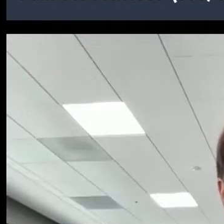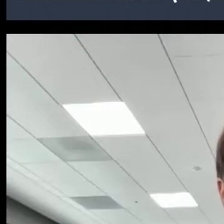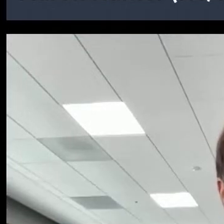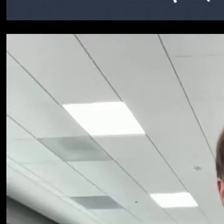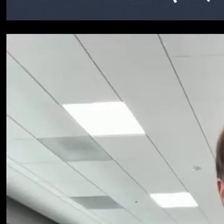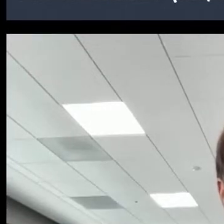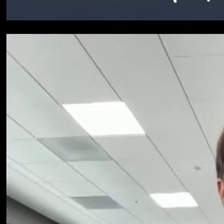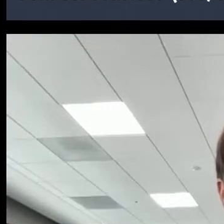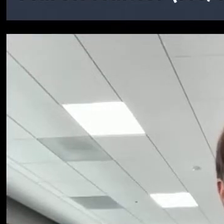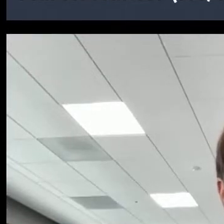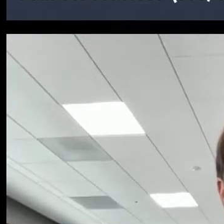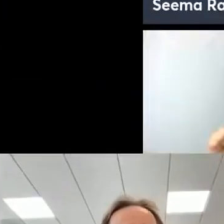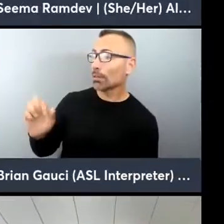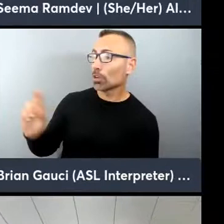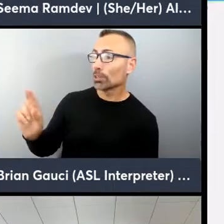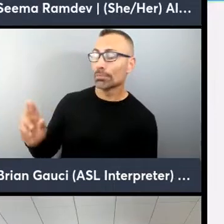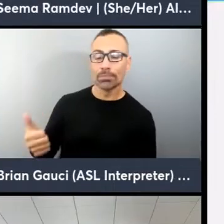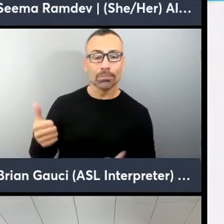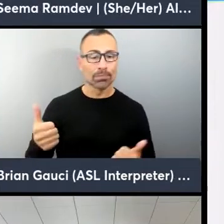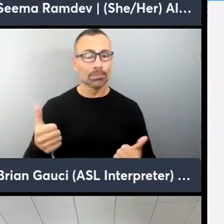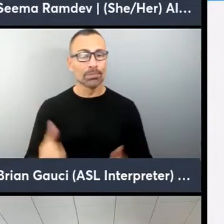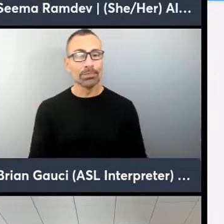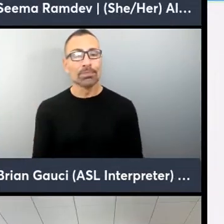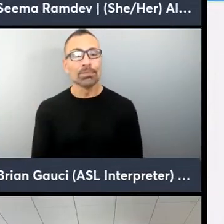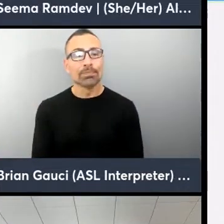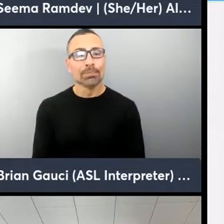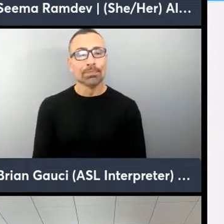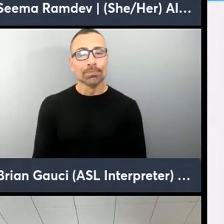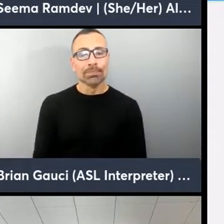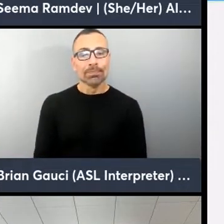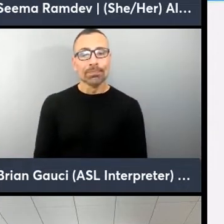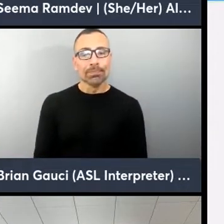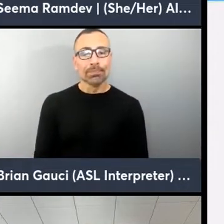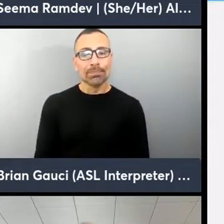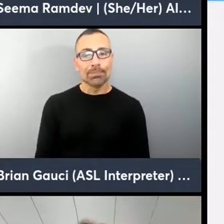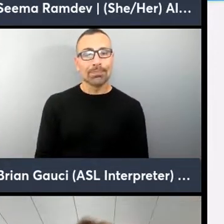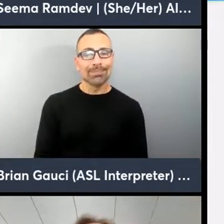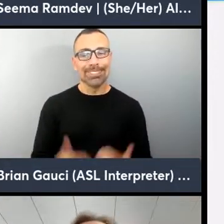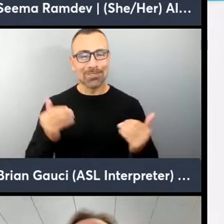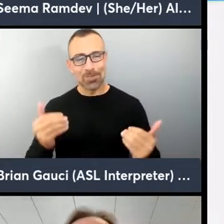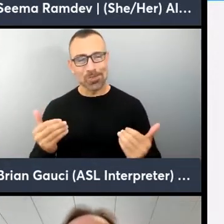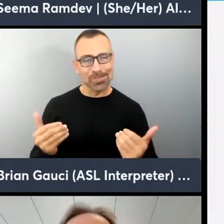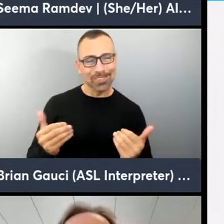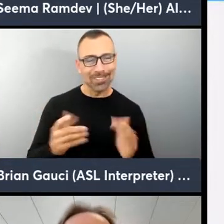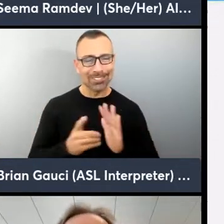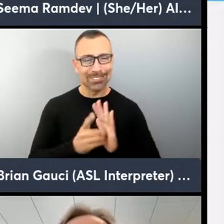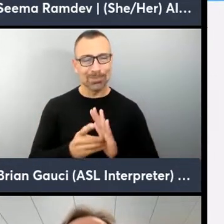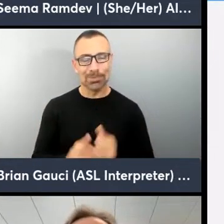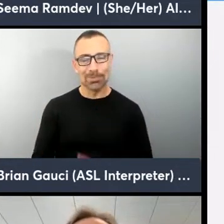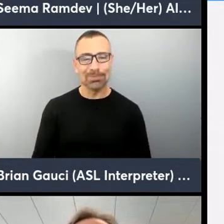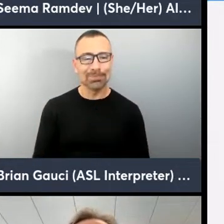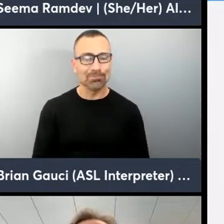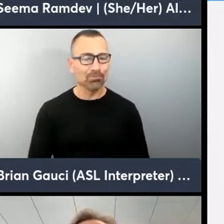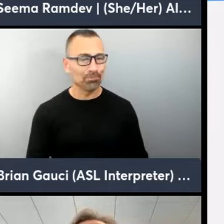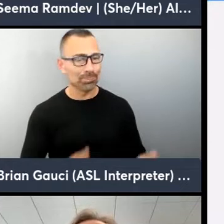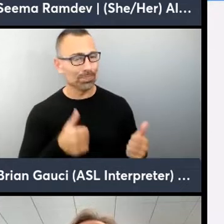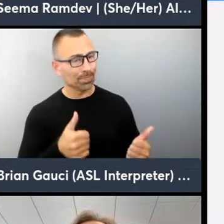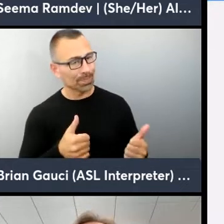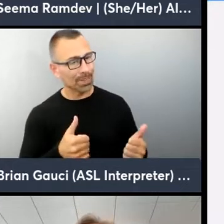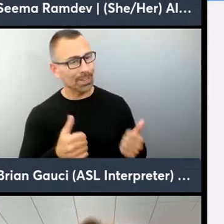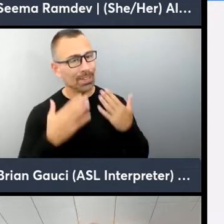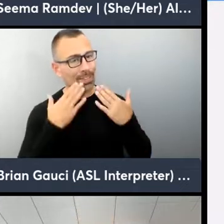ready now. Please go ahead. Perfect. Yeah. Okay, Okay. let's go ahead and do that demo. Oh, Thank you. great. Thanks very